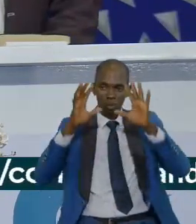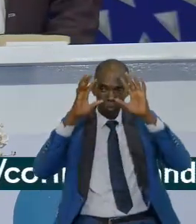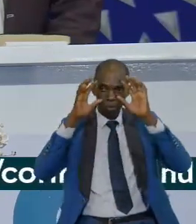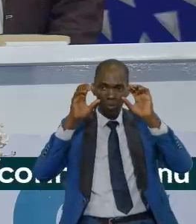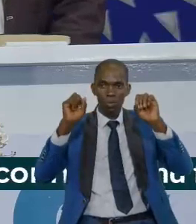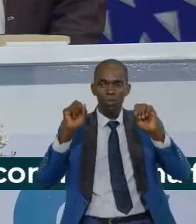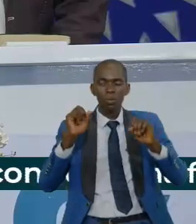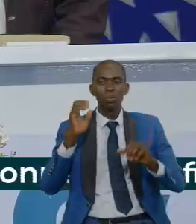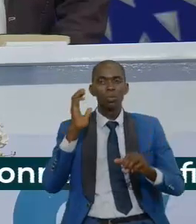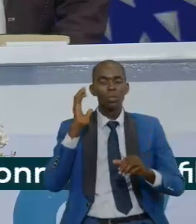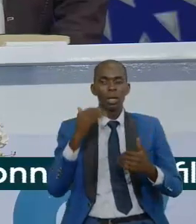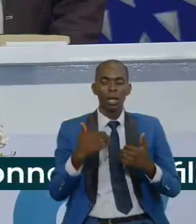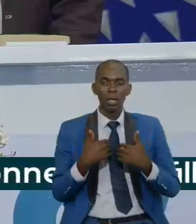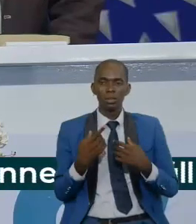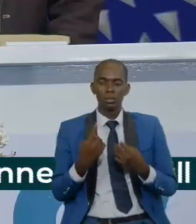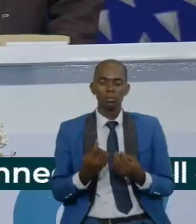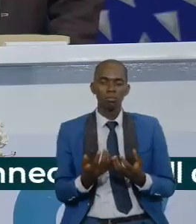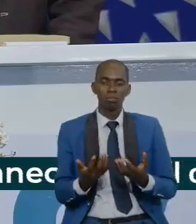to invite you.